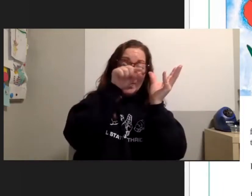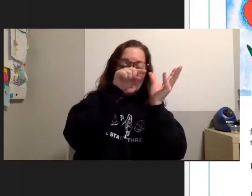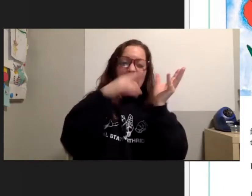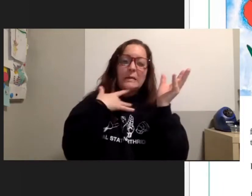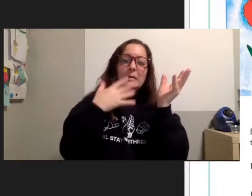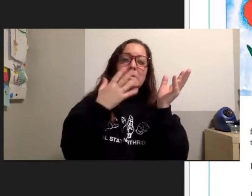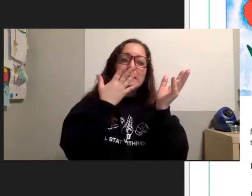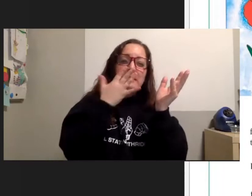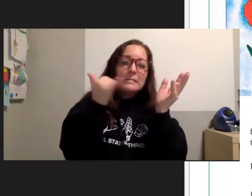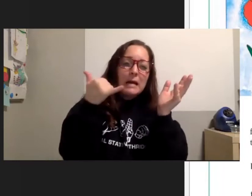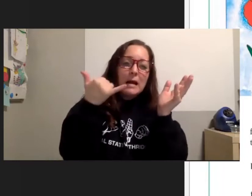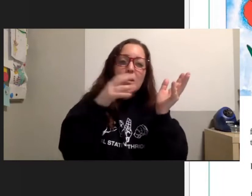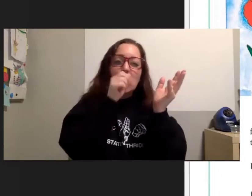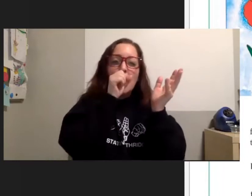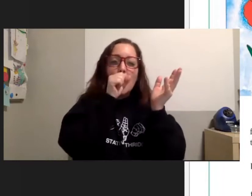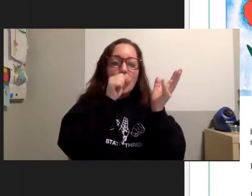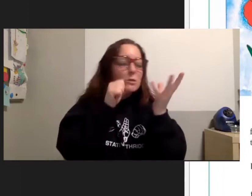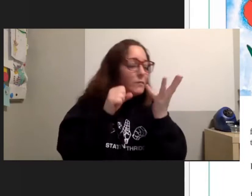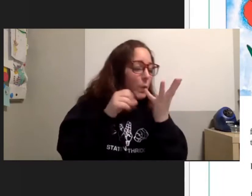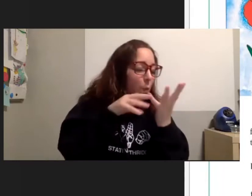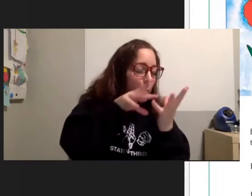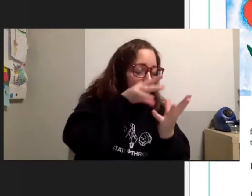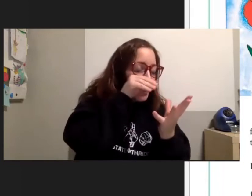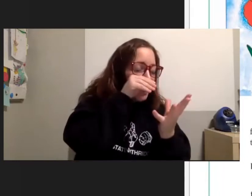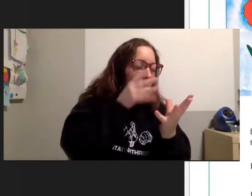from the stamen,